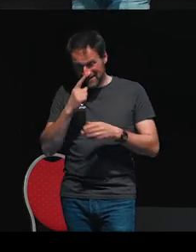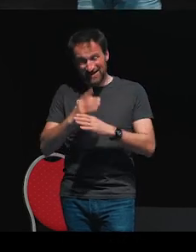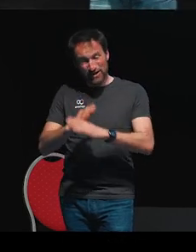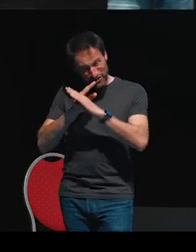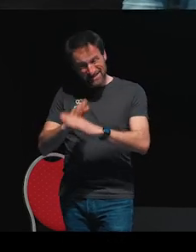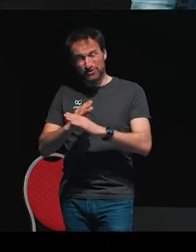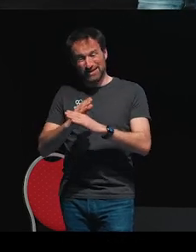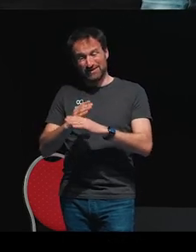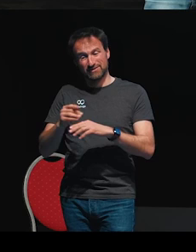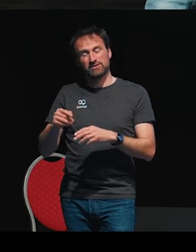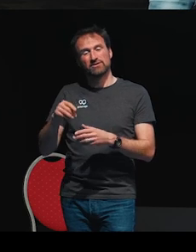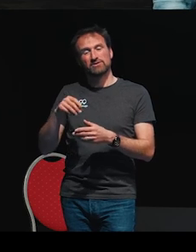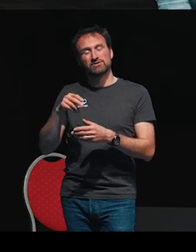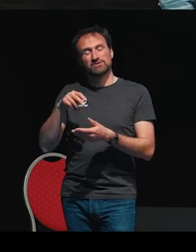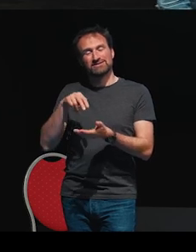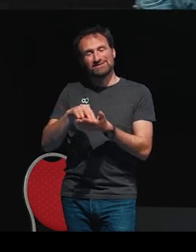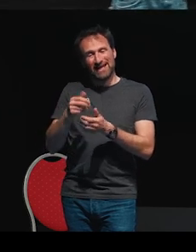application.